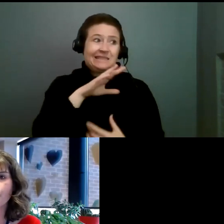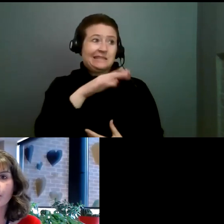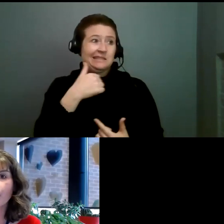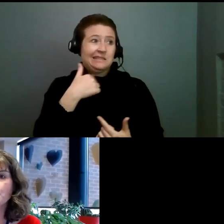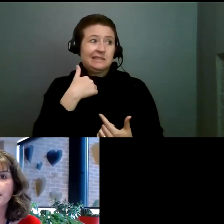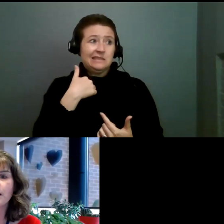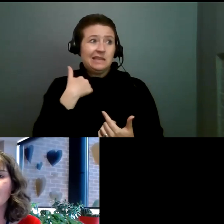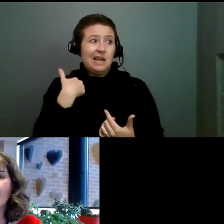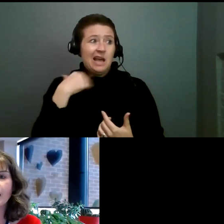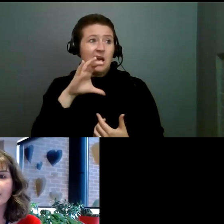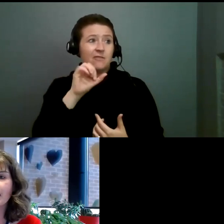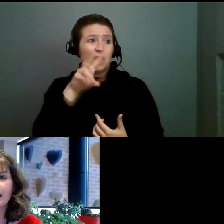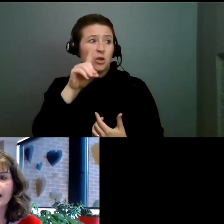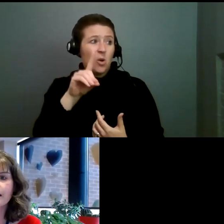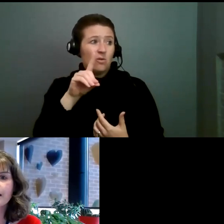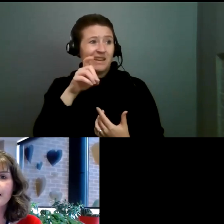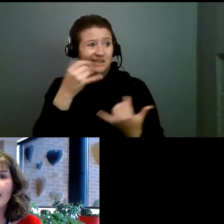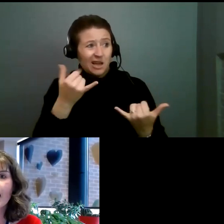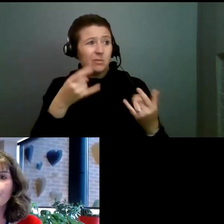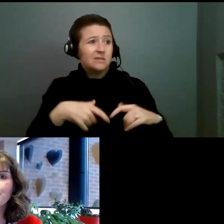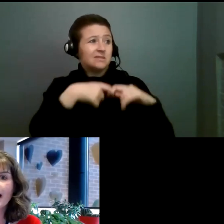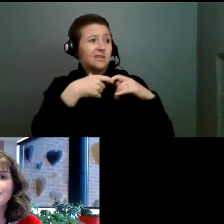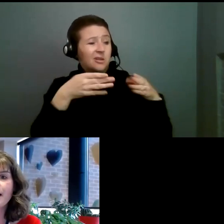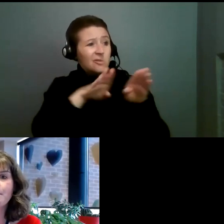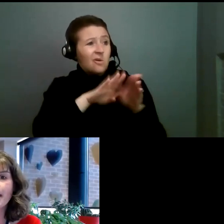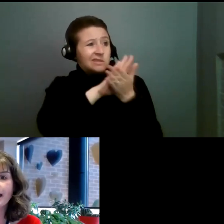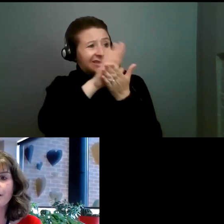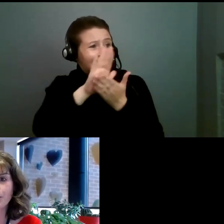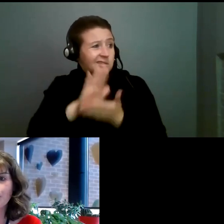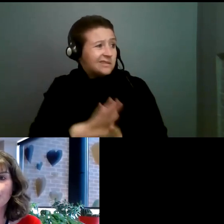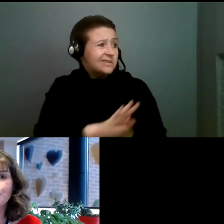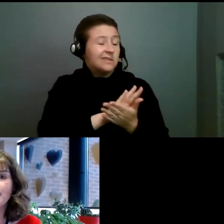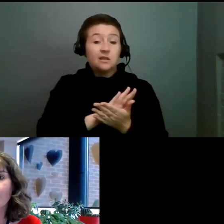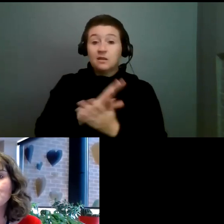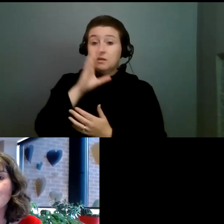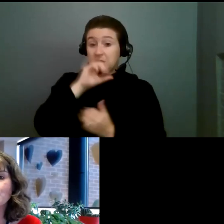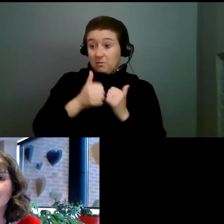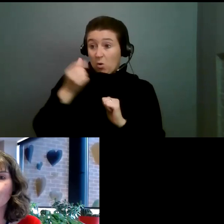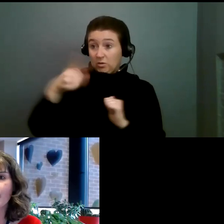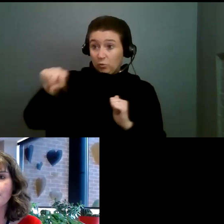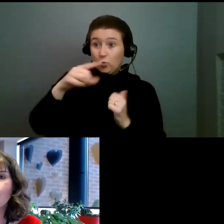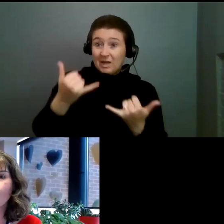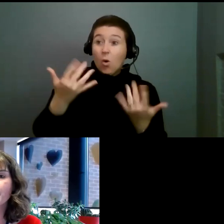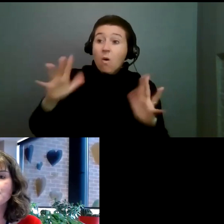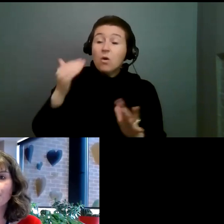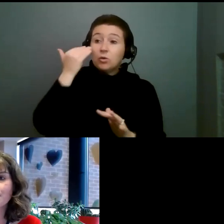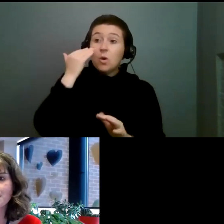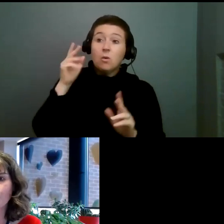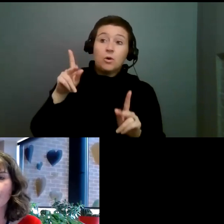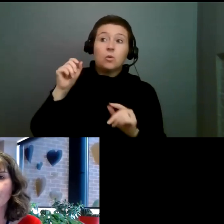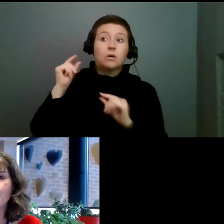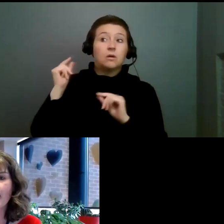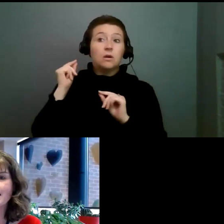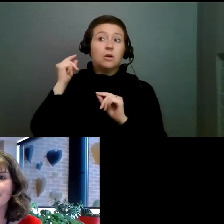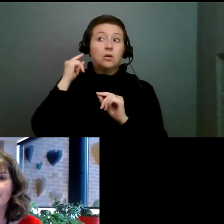plans for closing and cleaning. I would imagine that many of you now know someone or has heard of